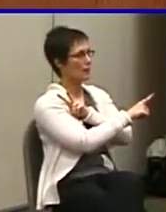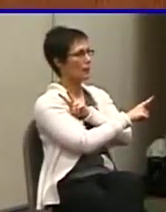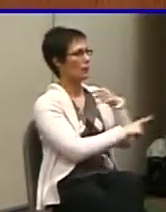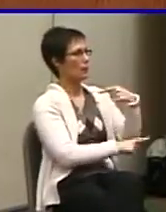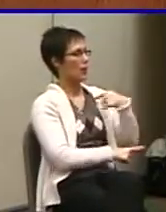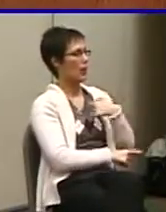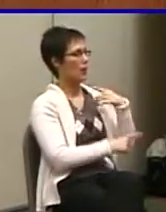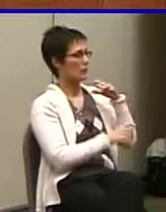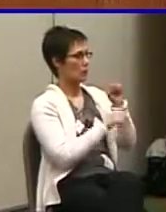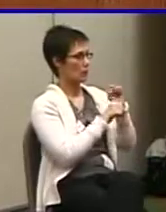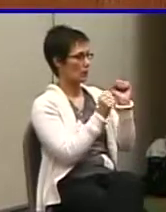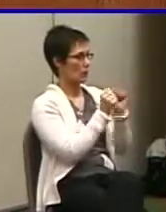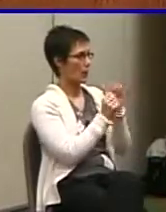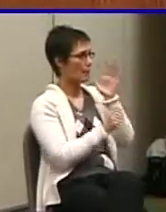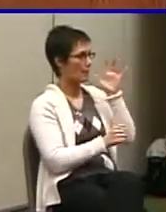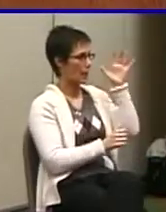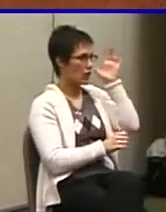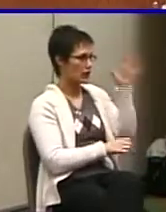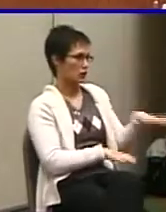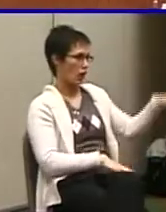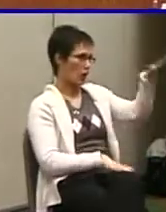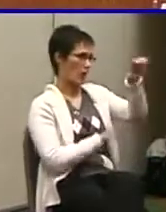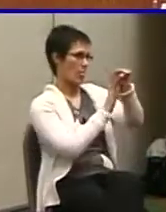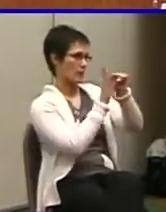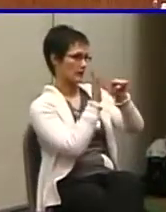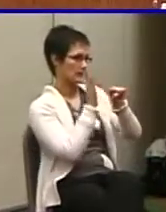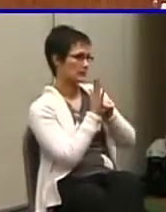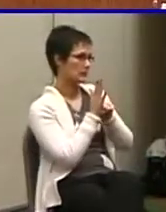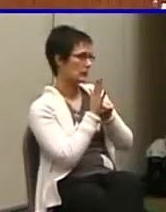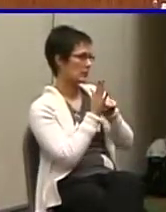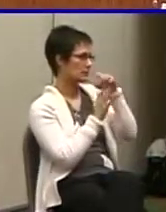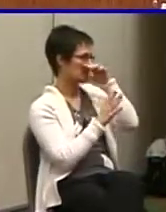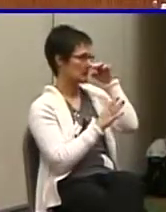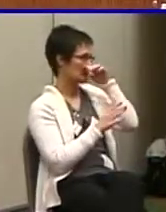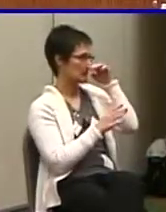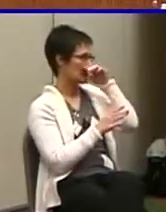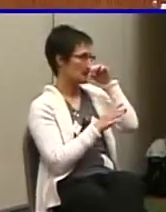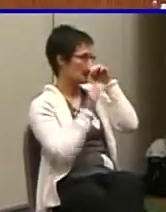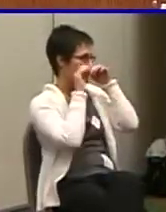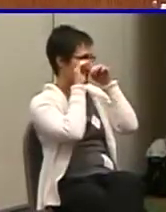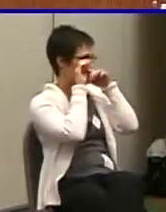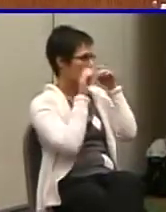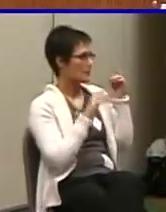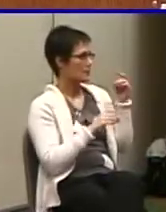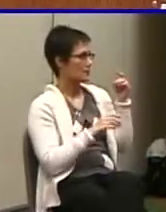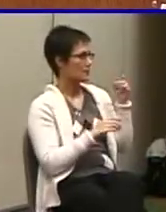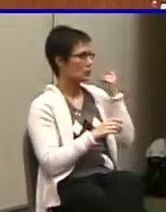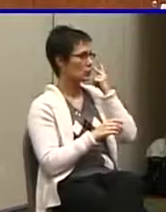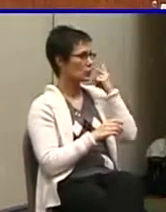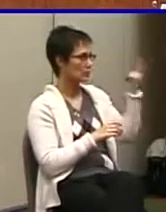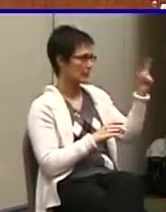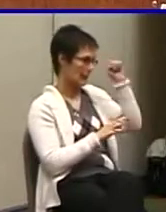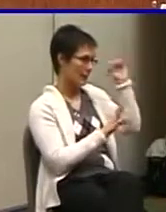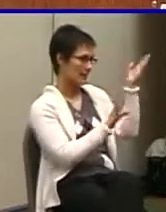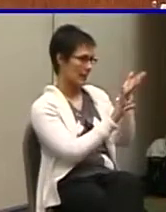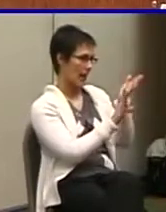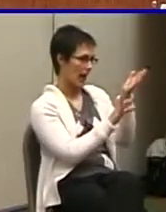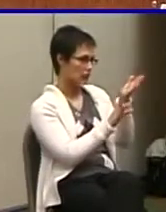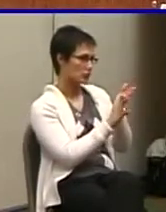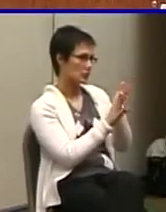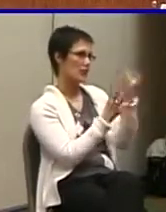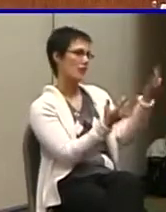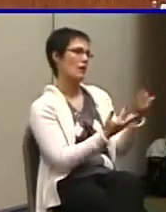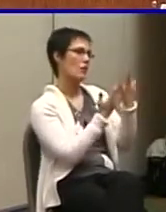is there is no connect between the family, because I go with the family sometimes, to see the psychiatrist. They've waited for an hour and a half in the waiting